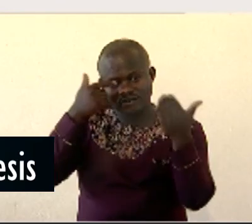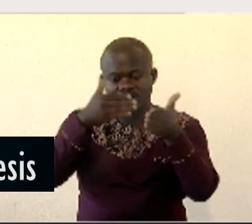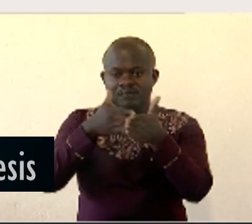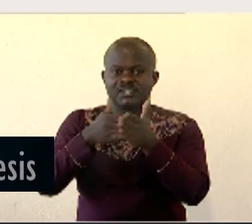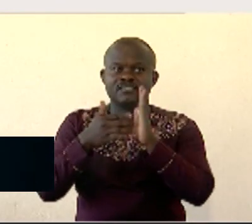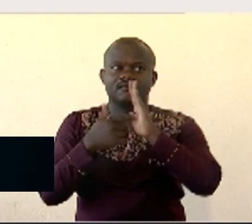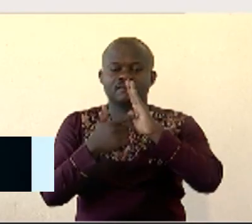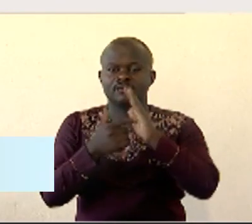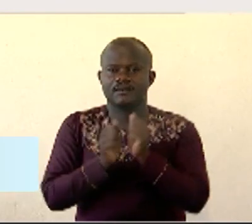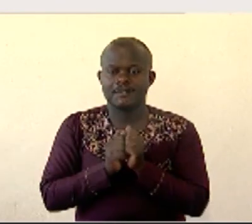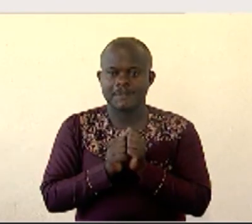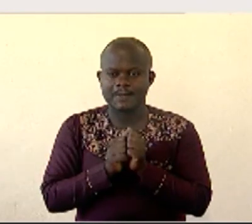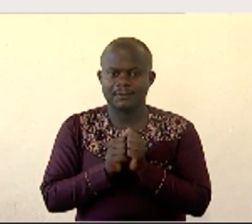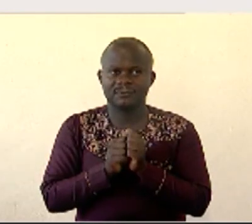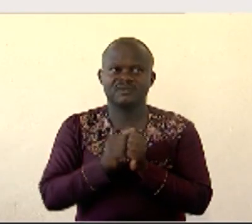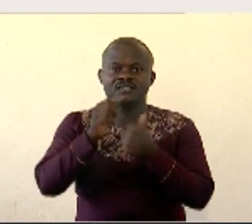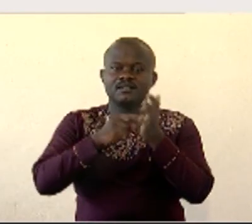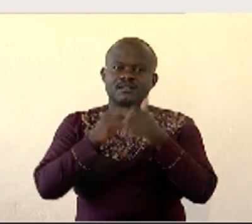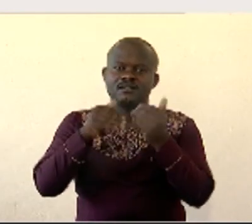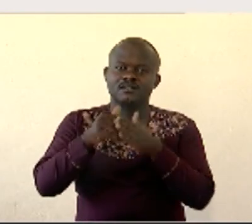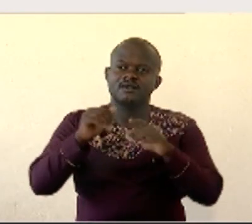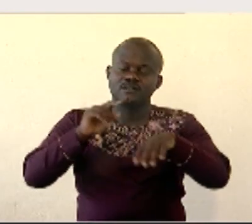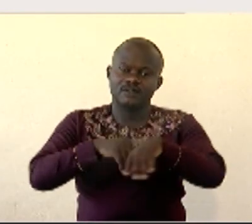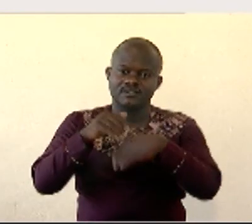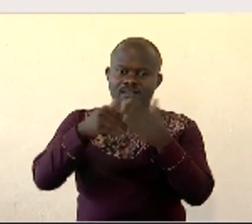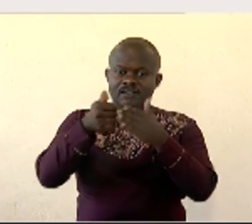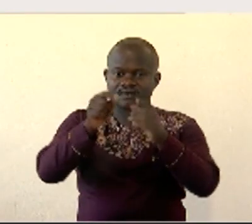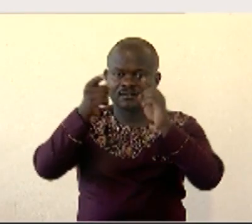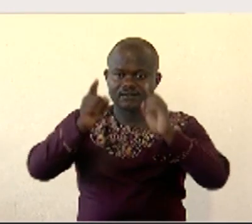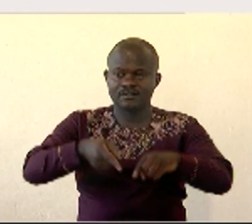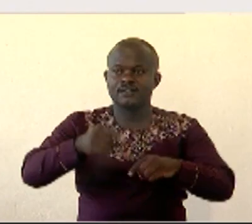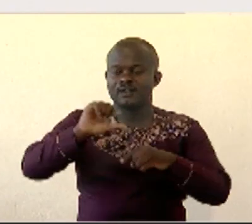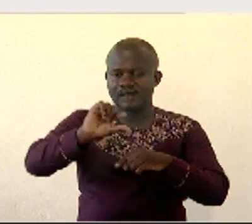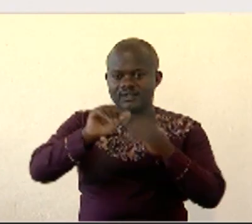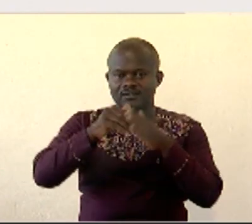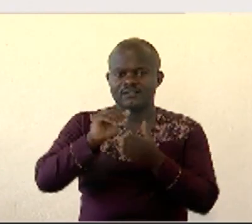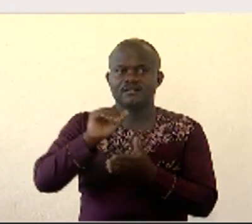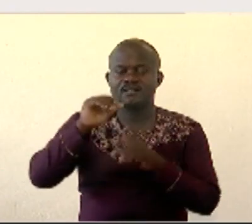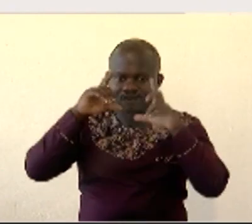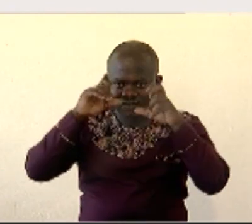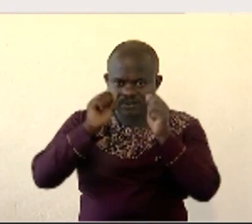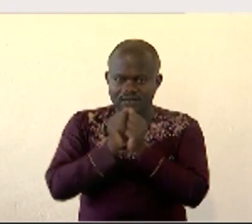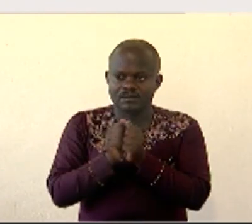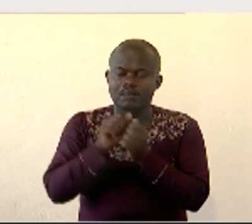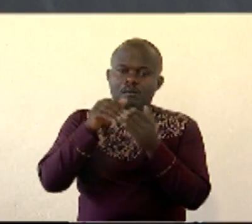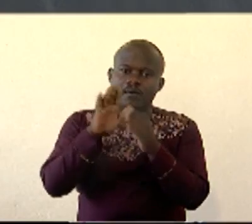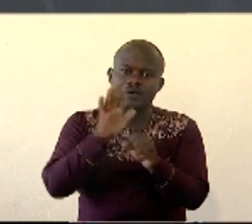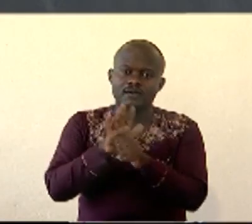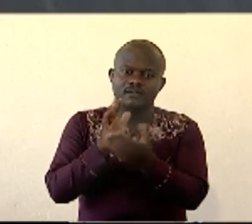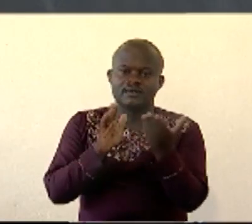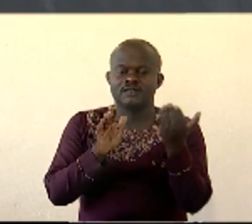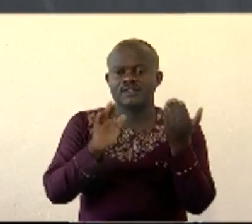factor. It means that once there is less light, less photosynthesis. More light intensity, more rate